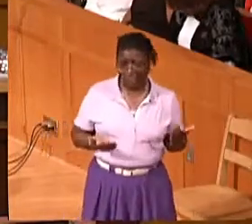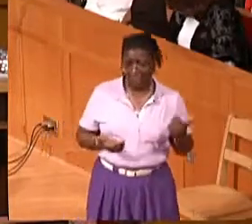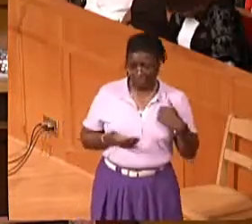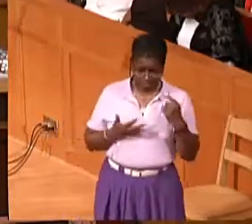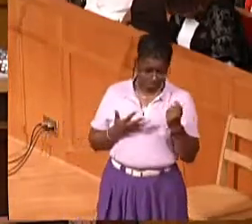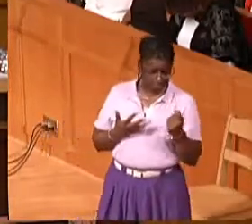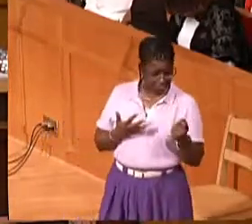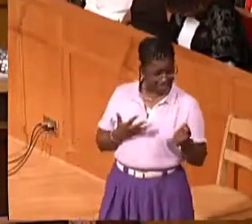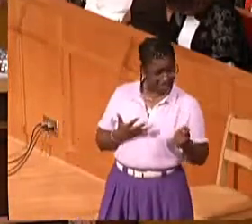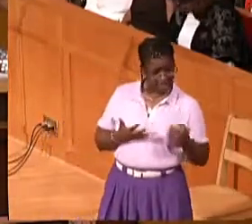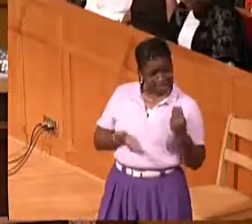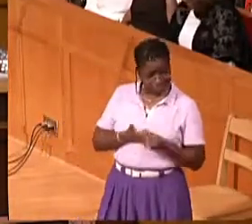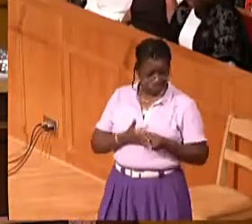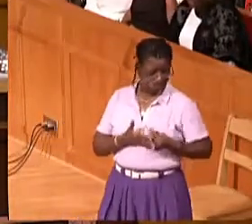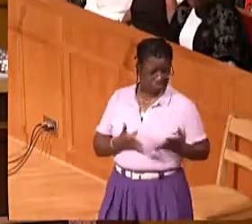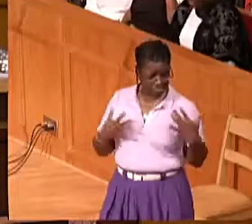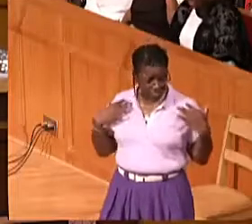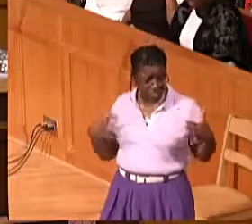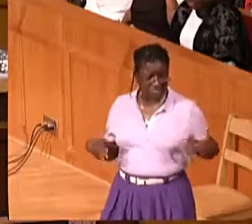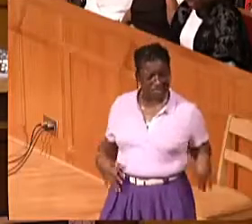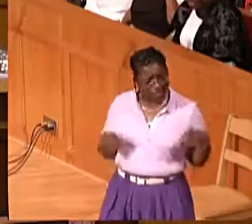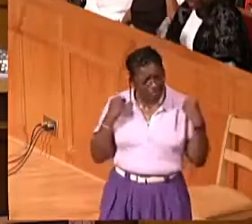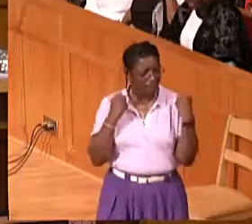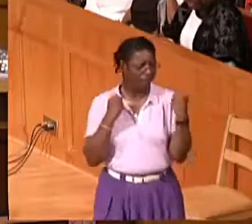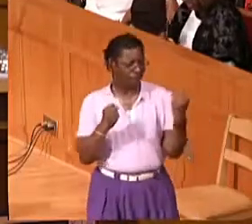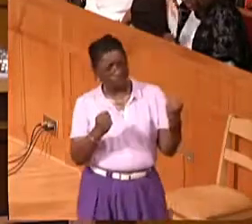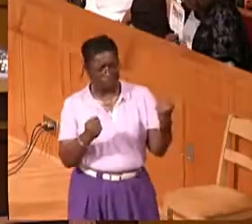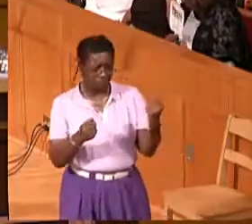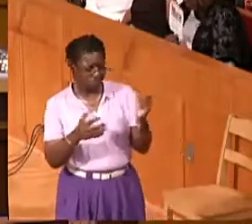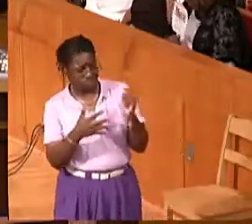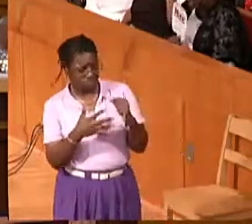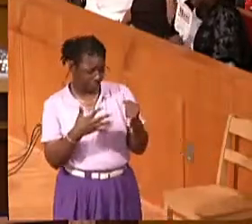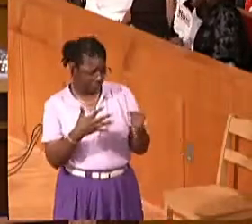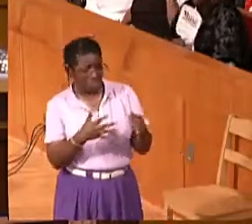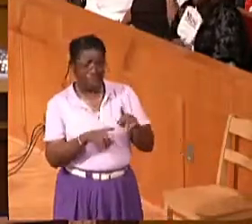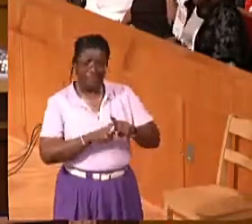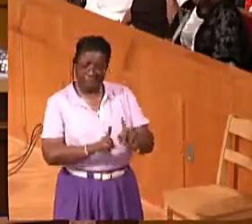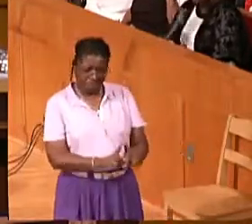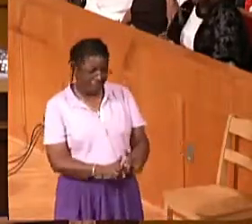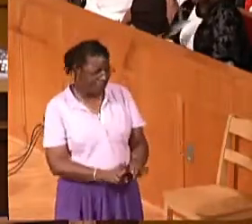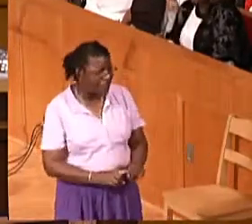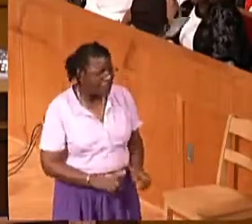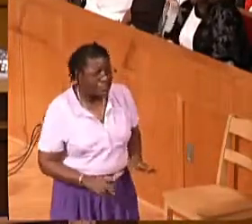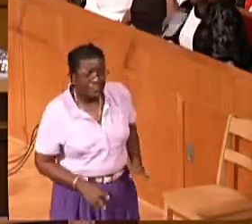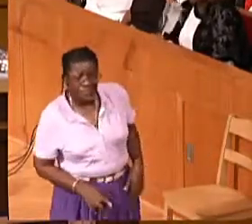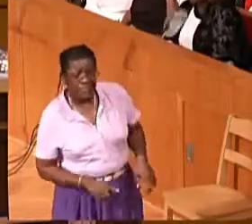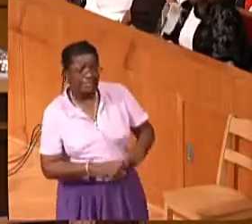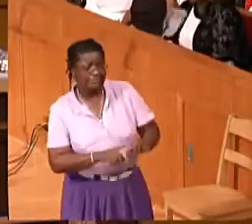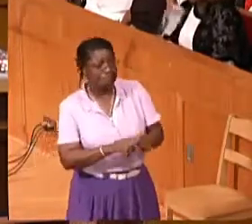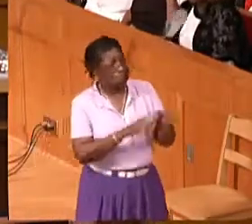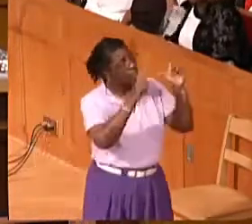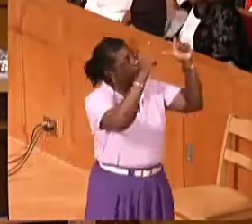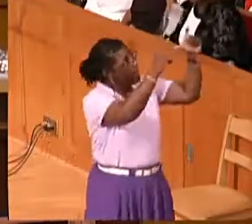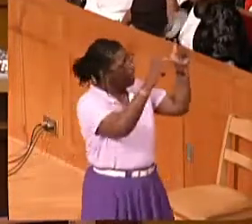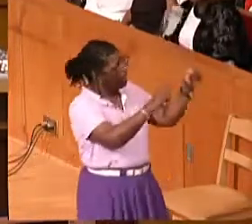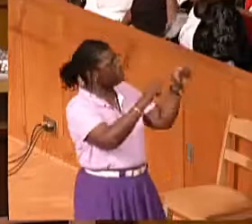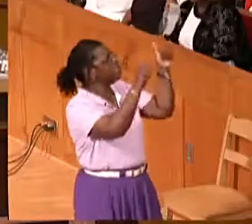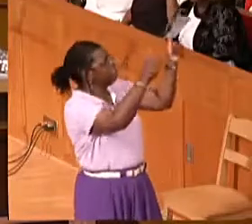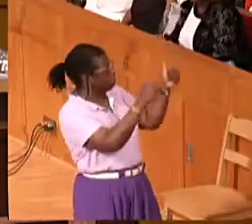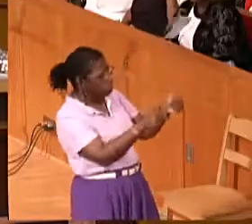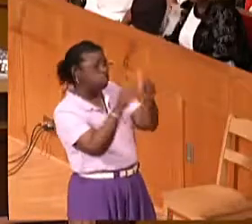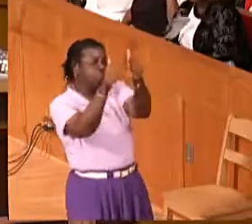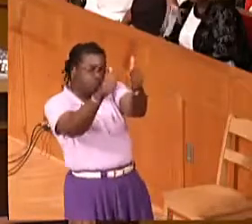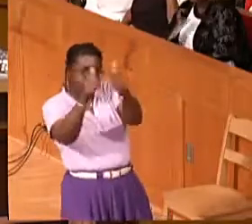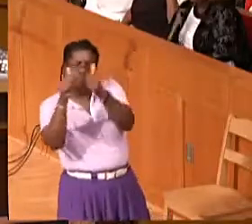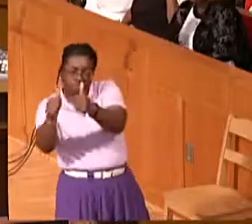got cash, cars, clothes, and commodities. I know you've got all kinds of degrees on the wall. But I share with the